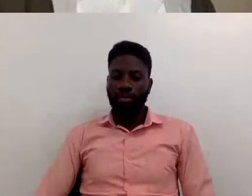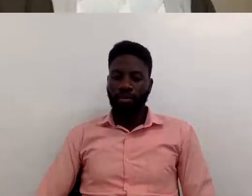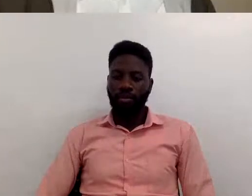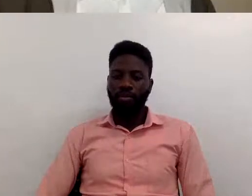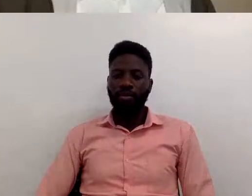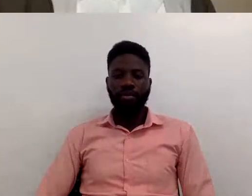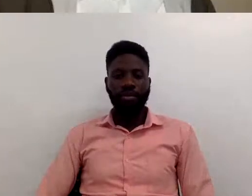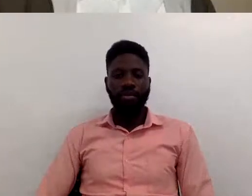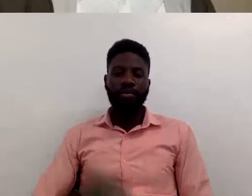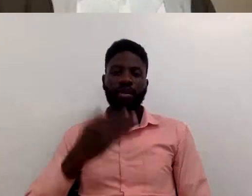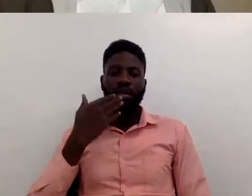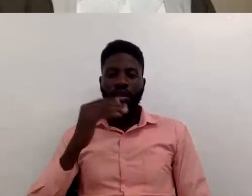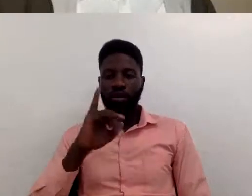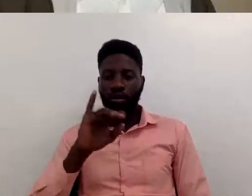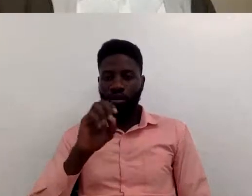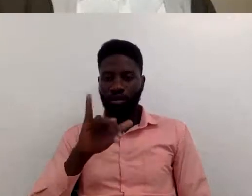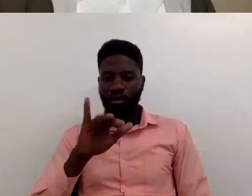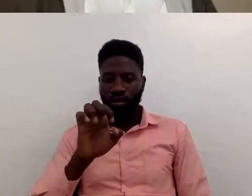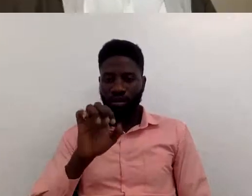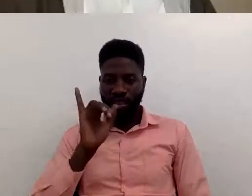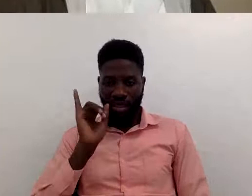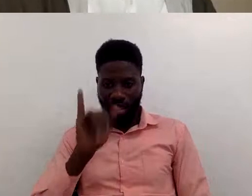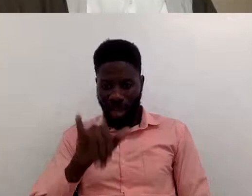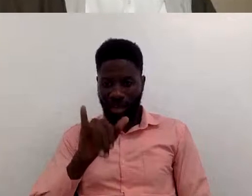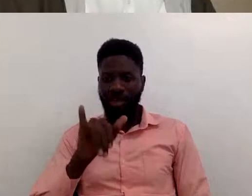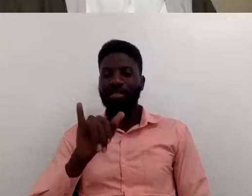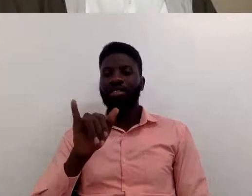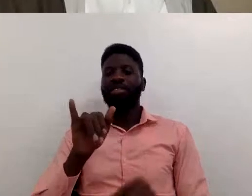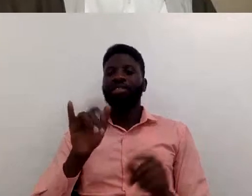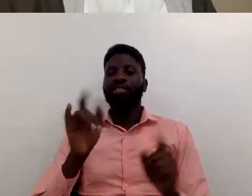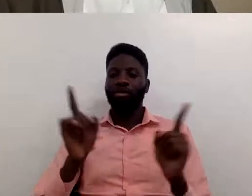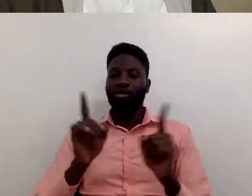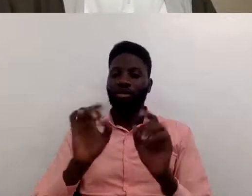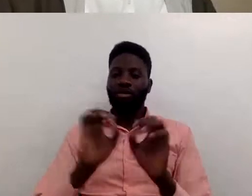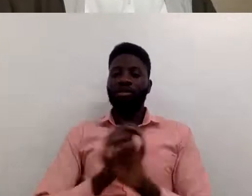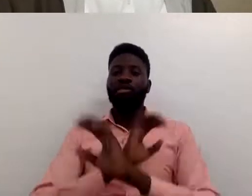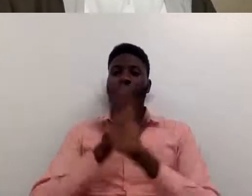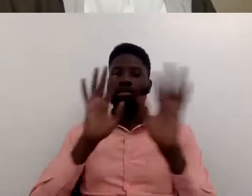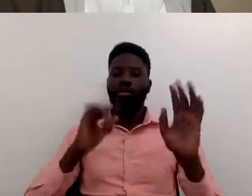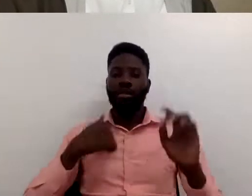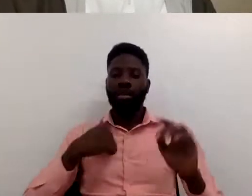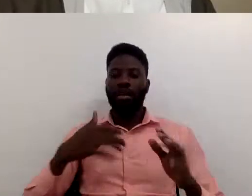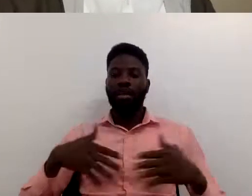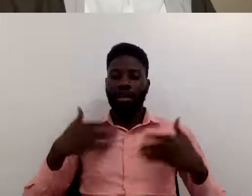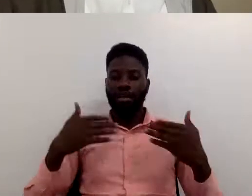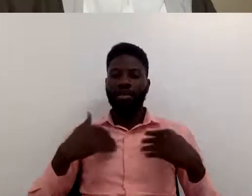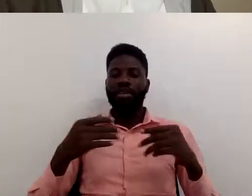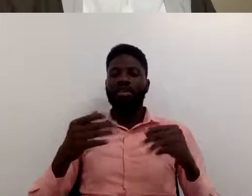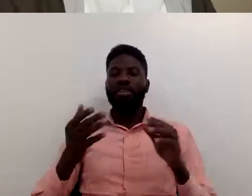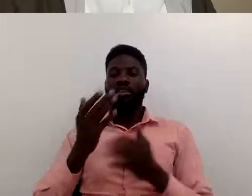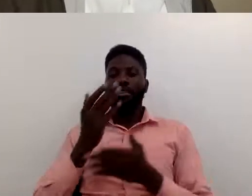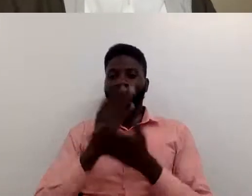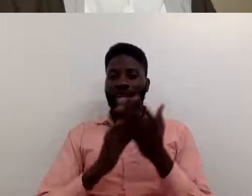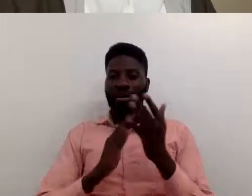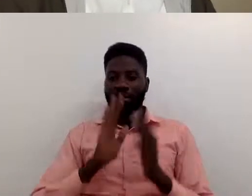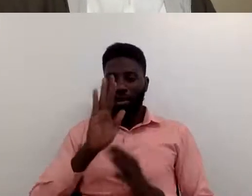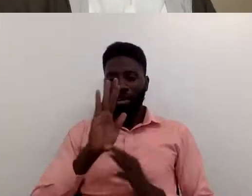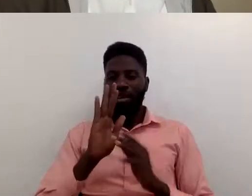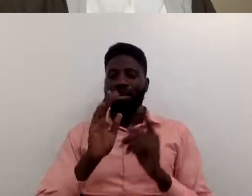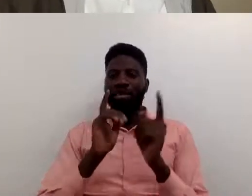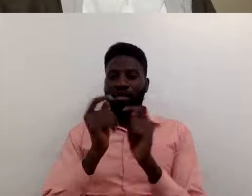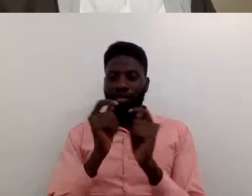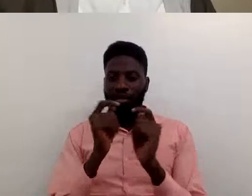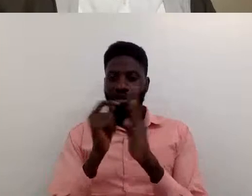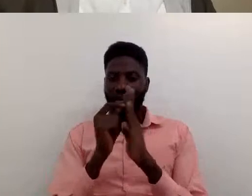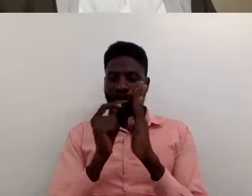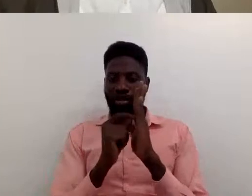Thank you, Joyce. That was very crisp and clear, and I'm glad I was able to capture some of your crisp instructions